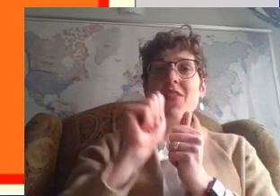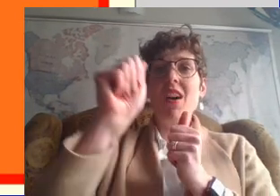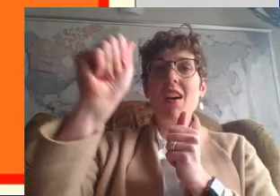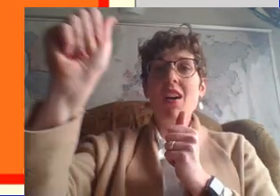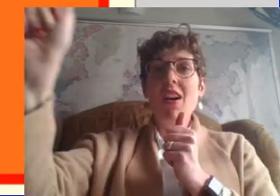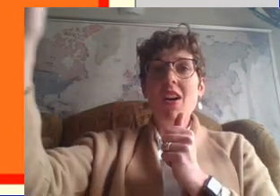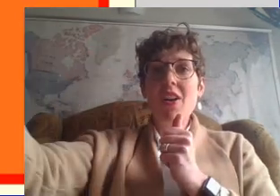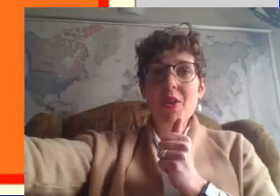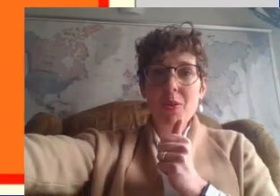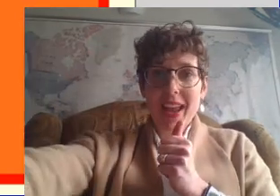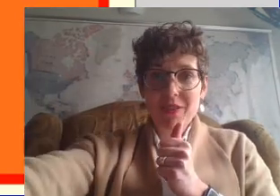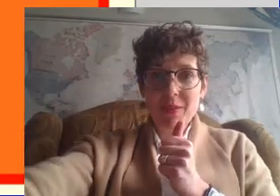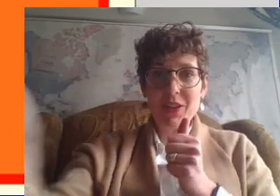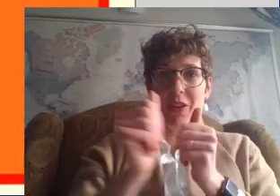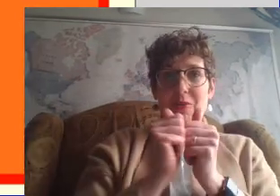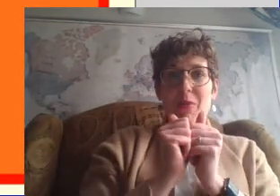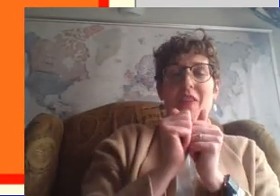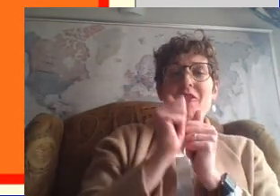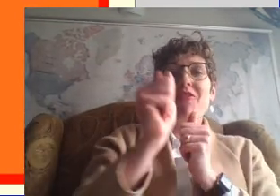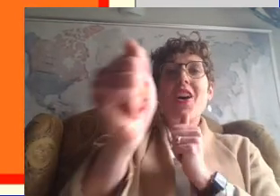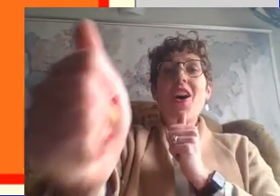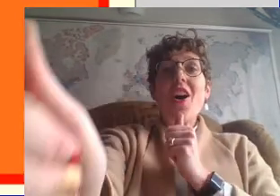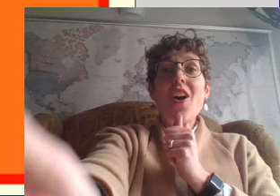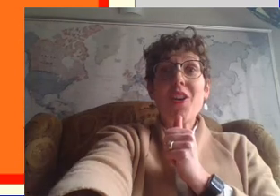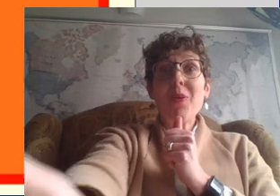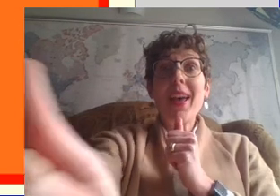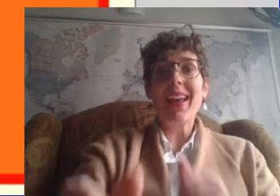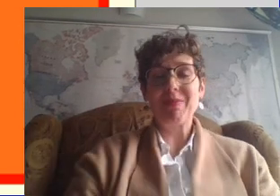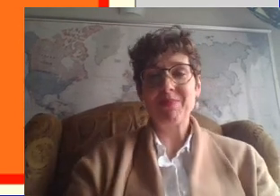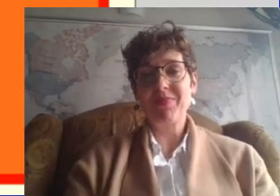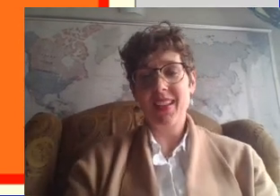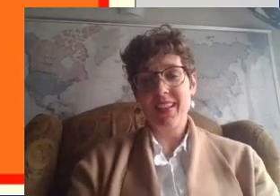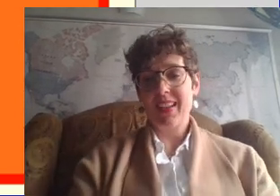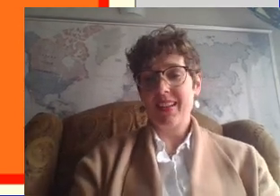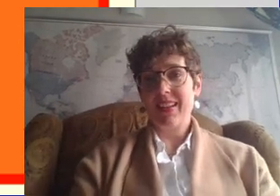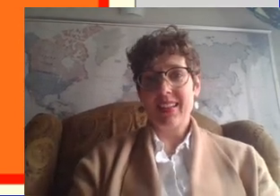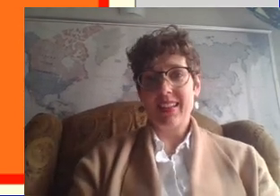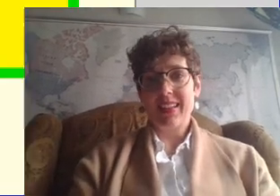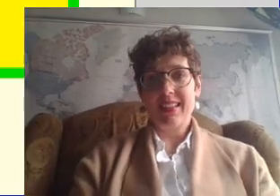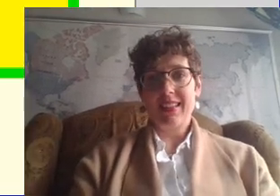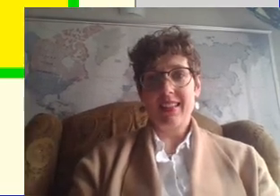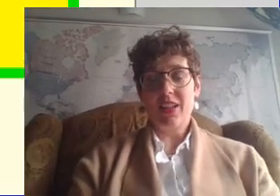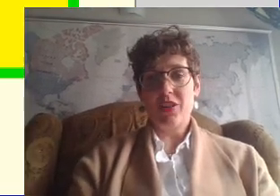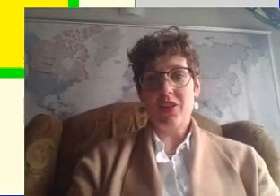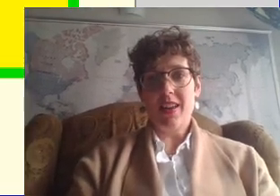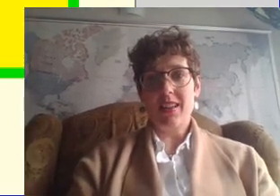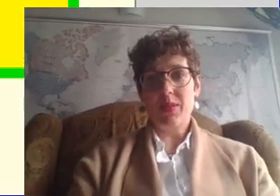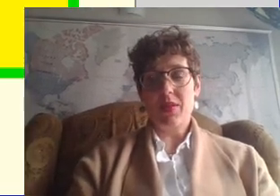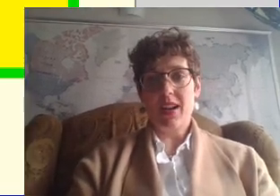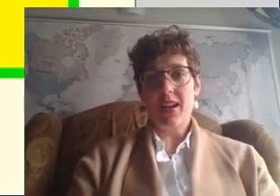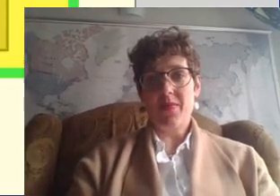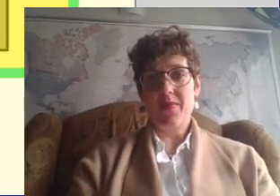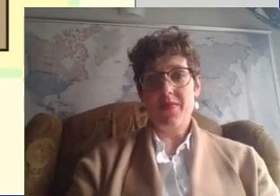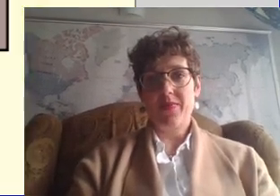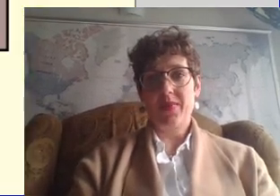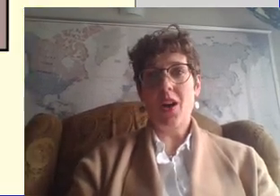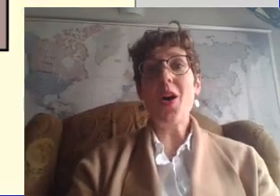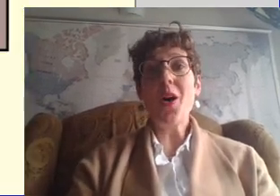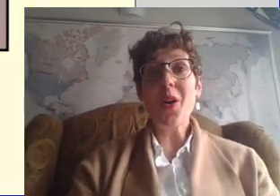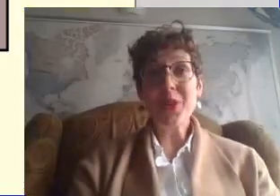are far away from each other. Remember that? Far away. Let's try this one right